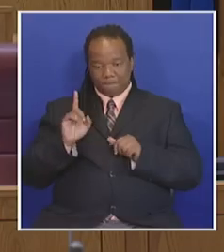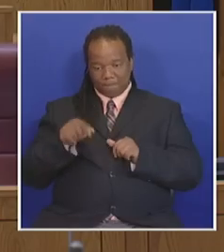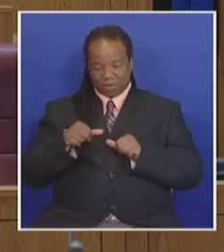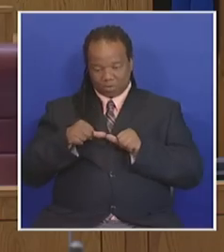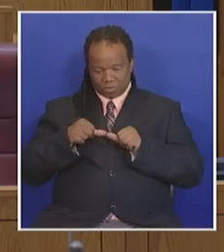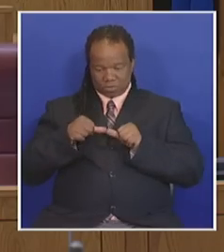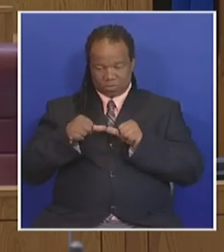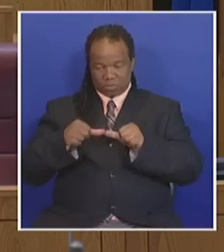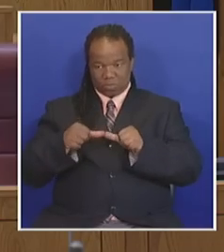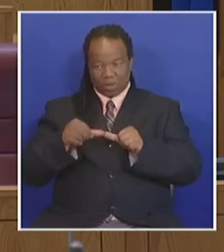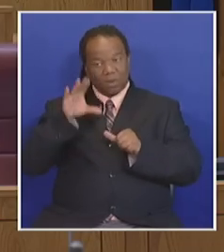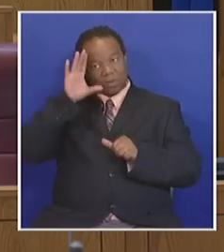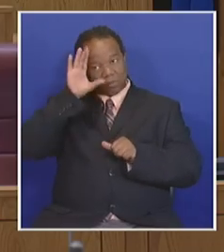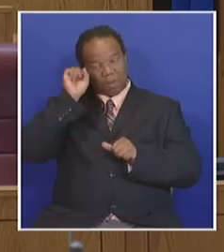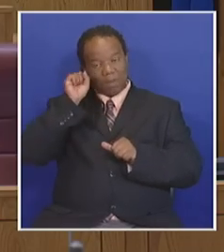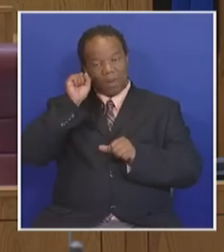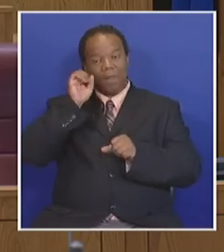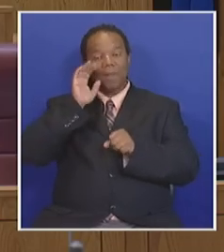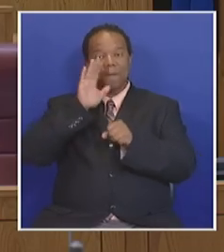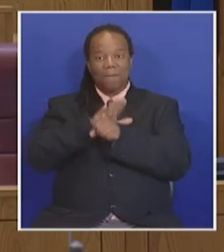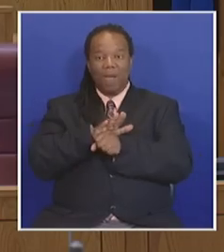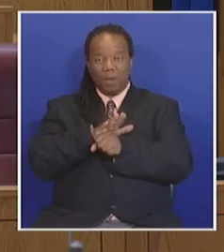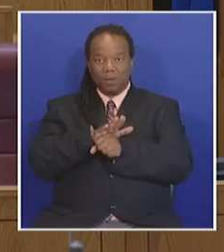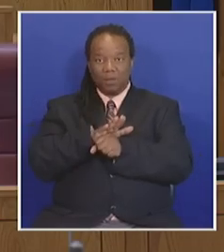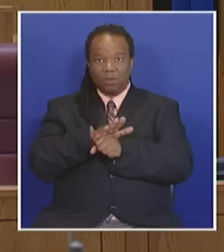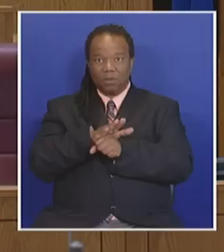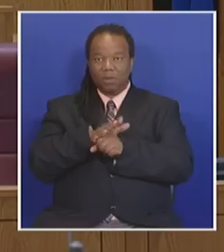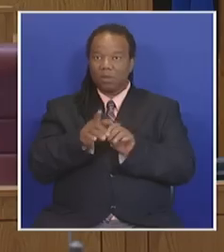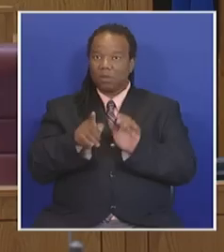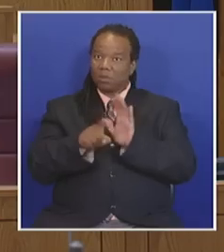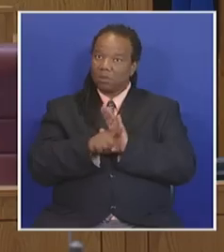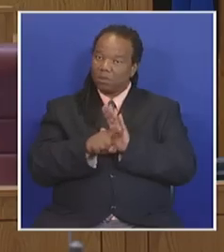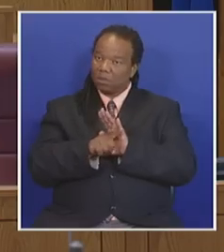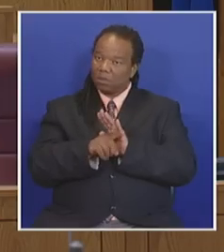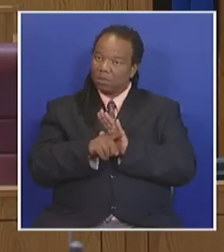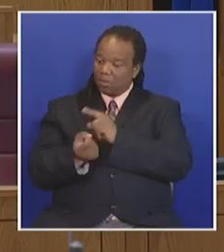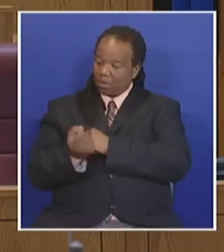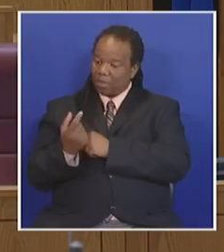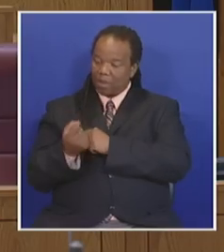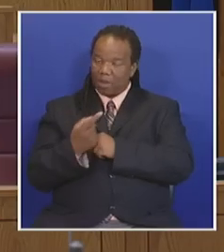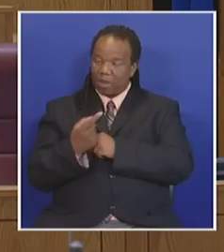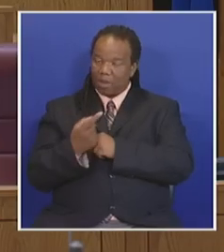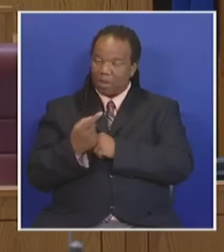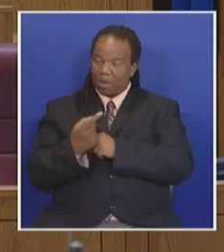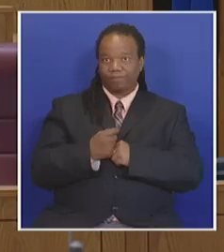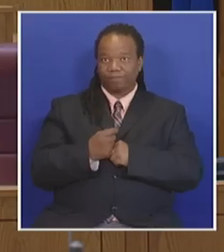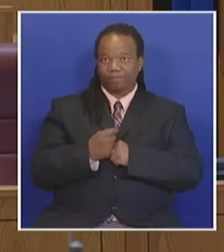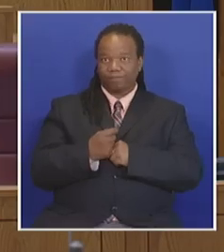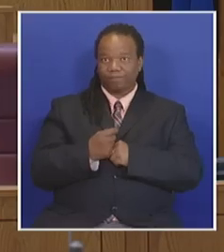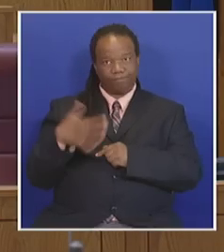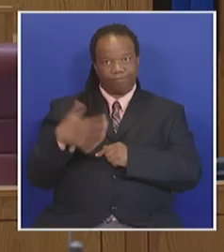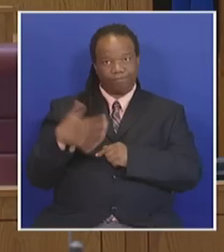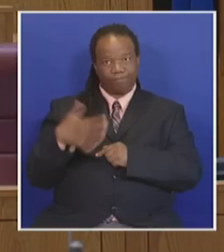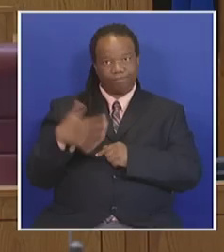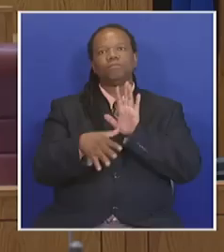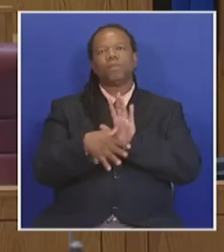impact of whatever it is that passes through this House. It is also important for